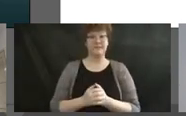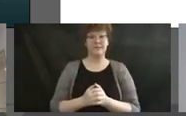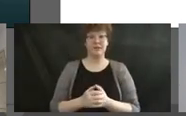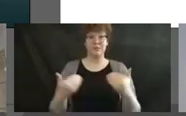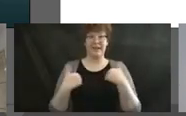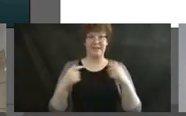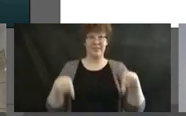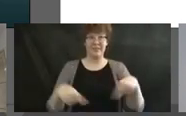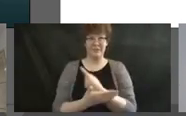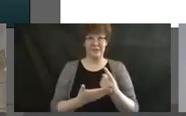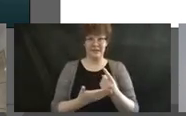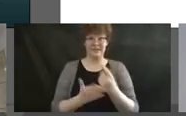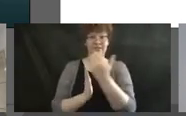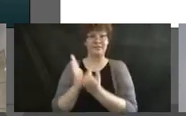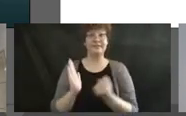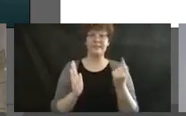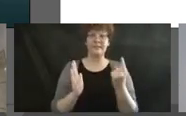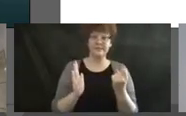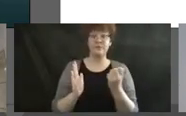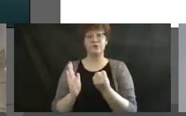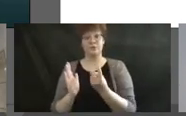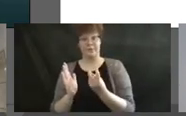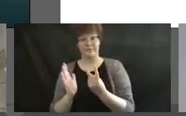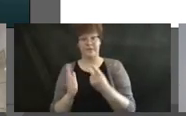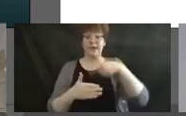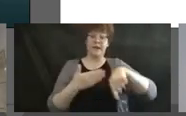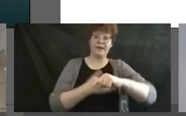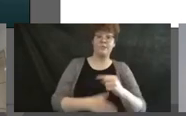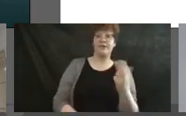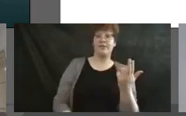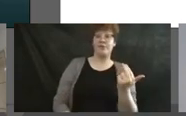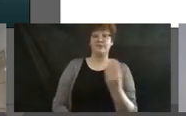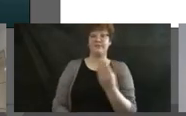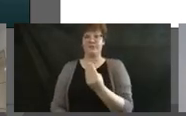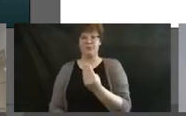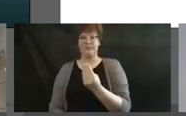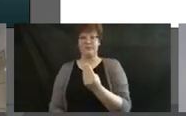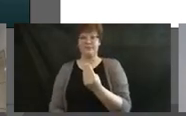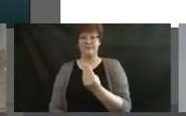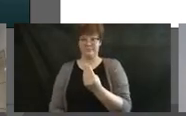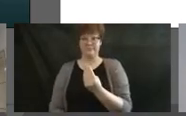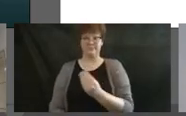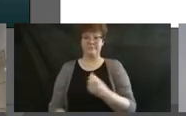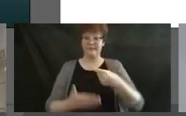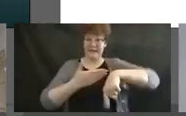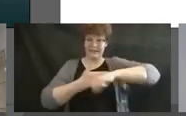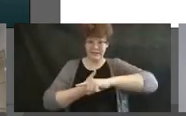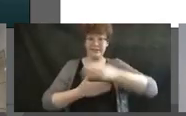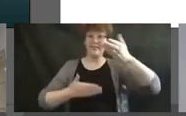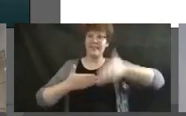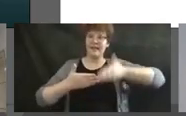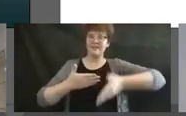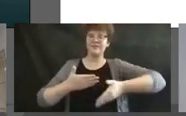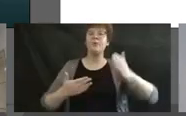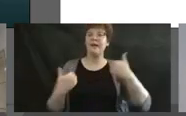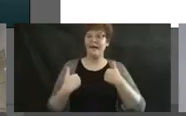11 and 12 and next week 13 and 14. And at the end of next week, we will have the last or final project will